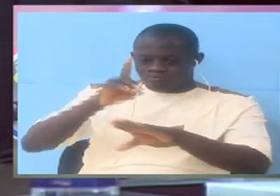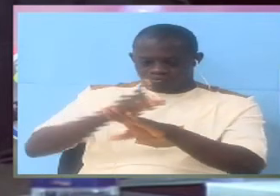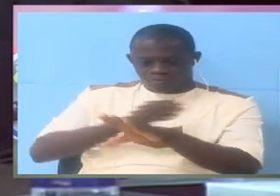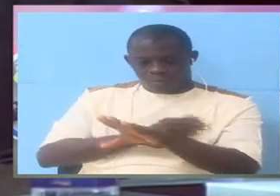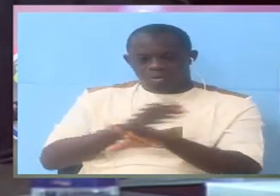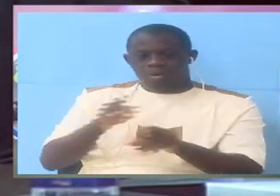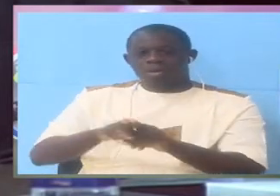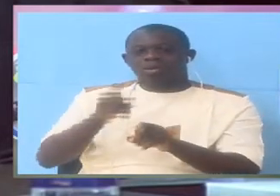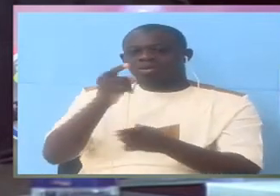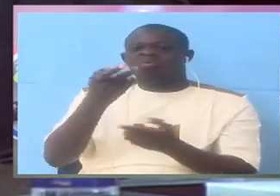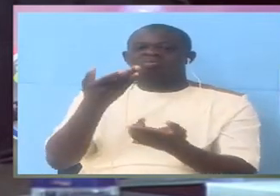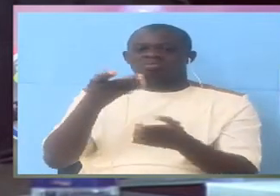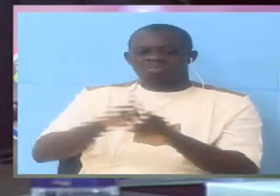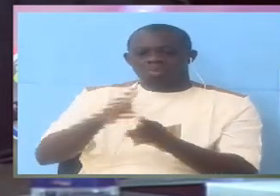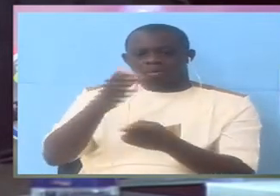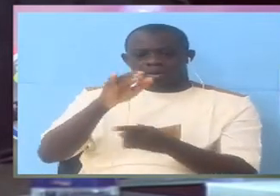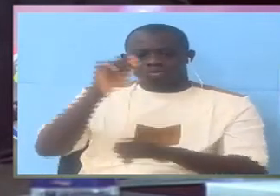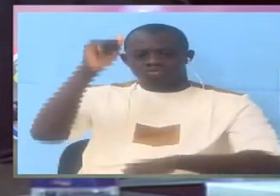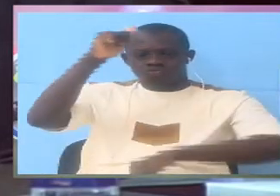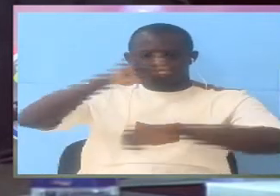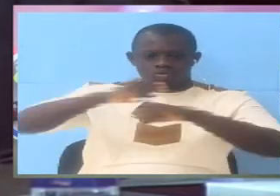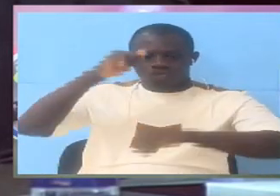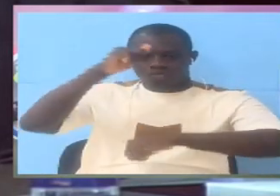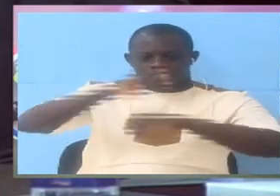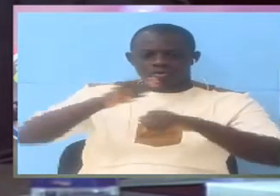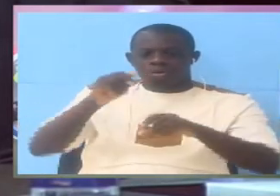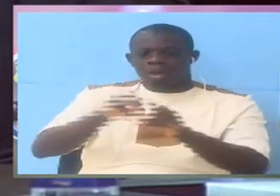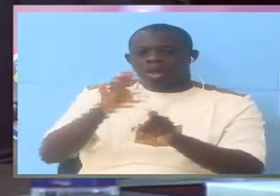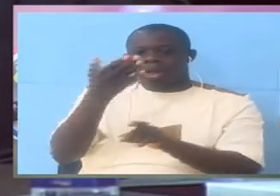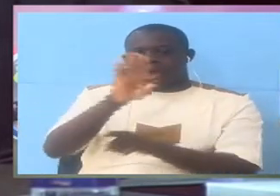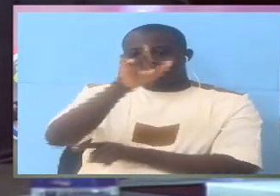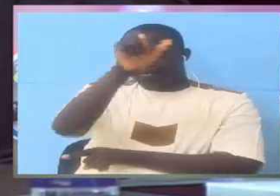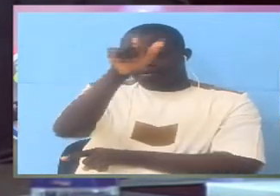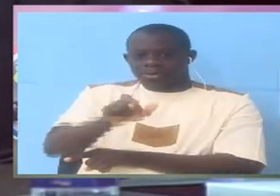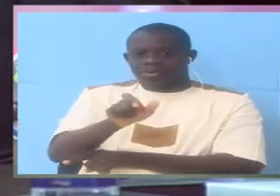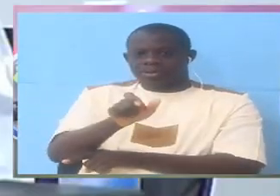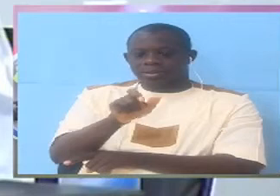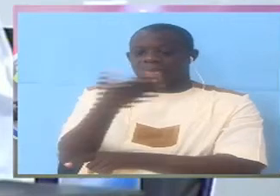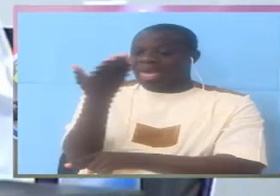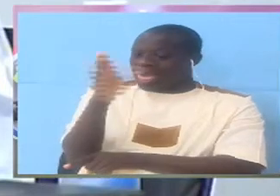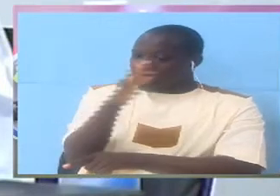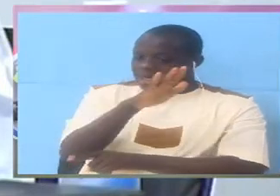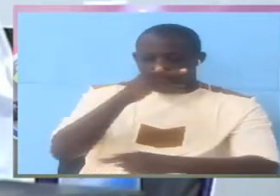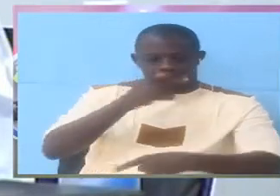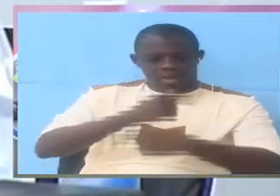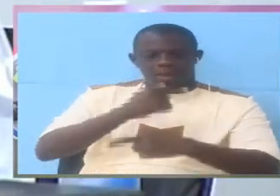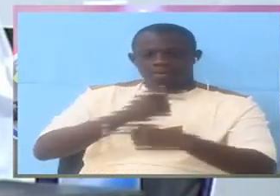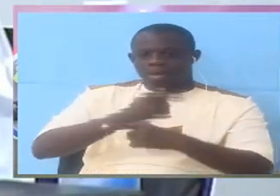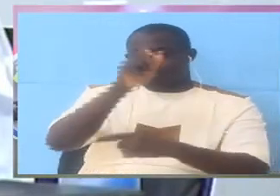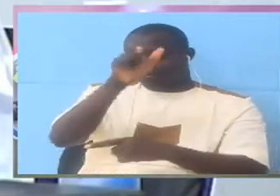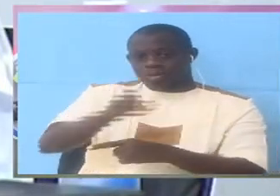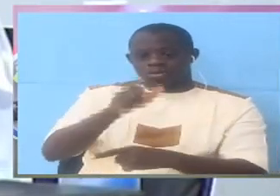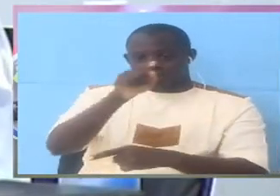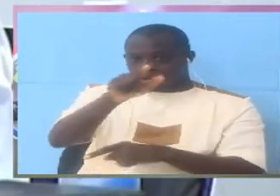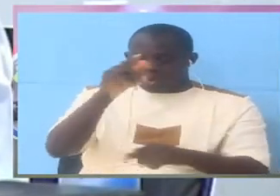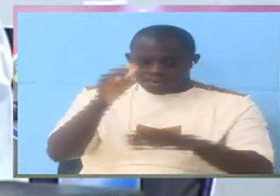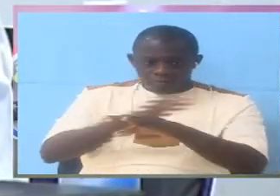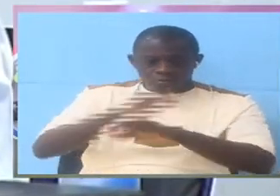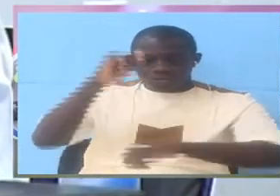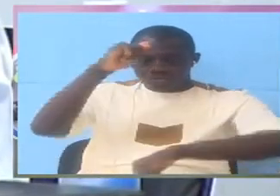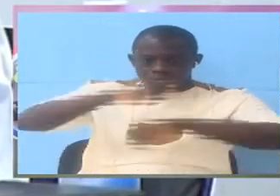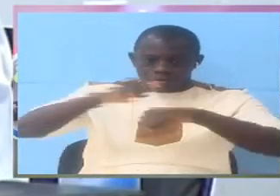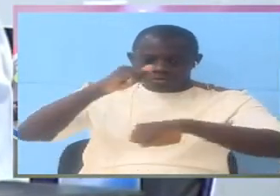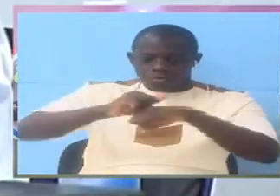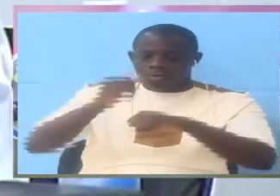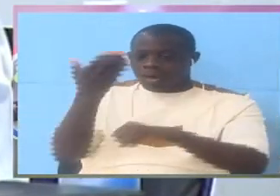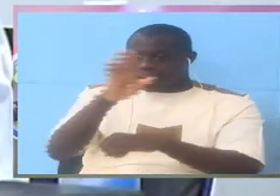have you ever tortured any human being, any Gambian or anybody resident here? Inane mo